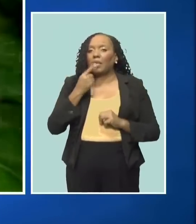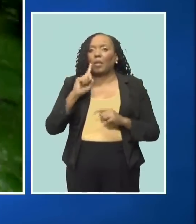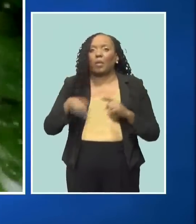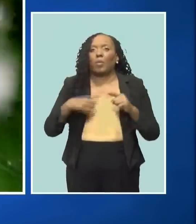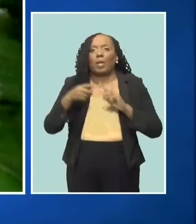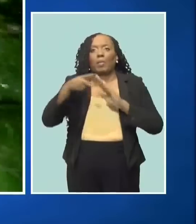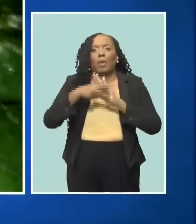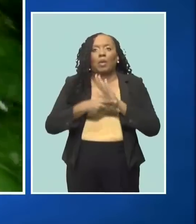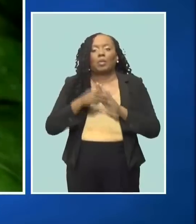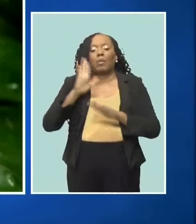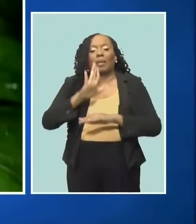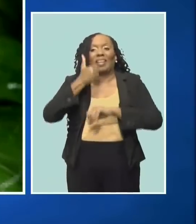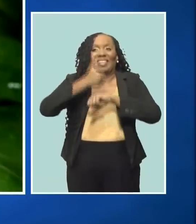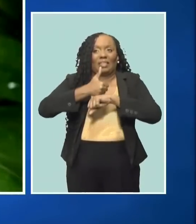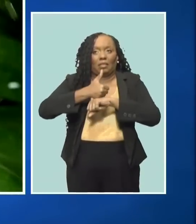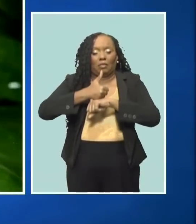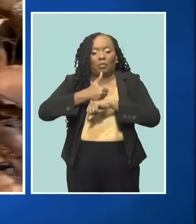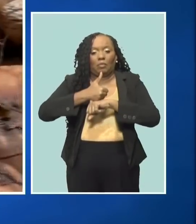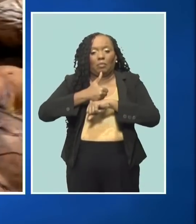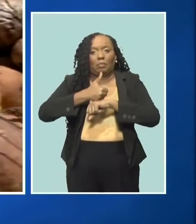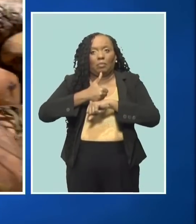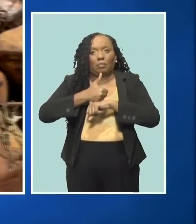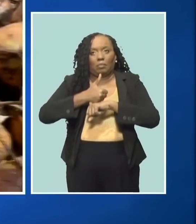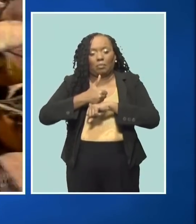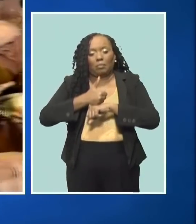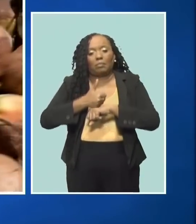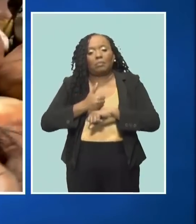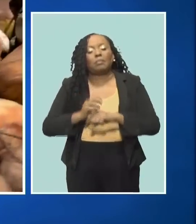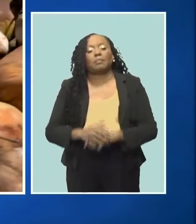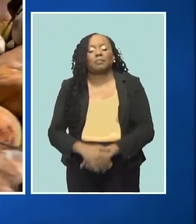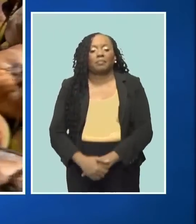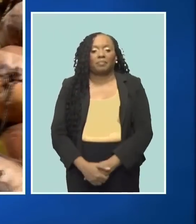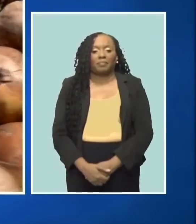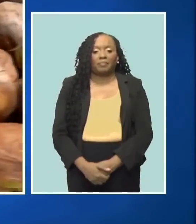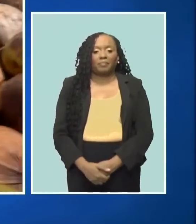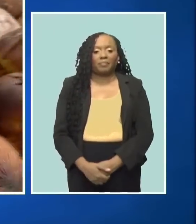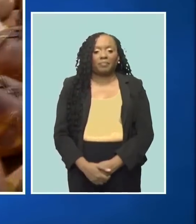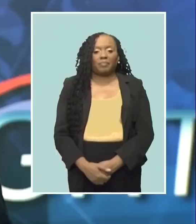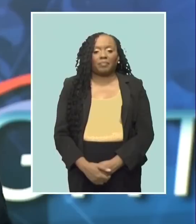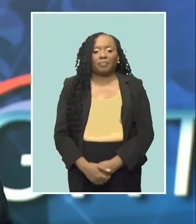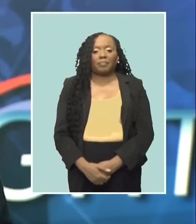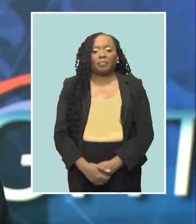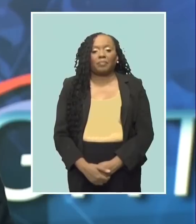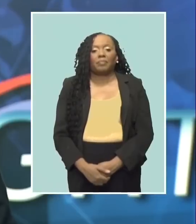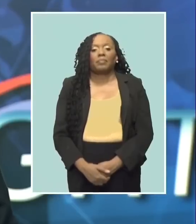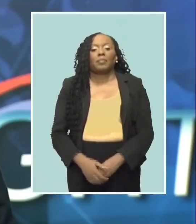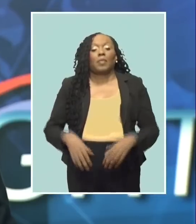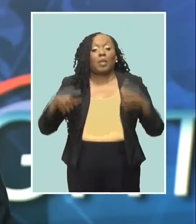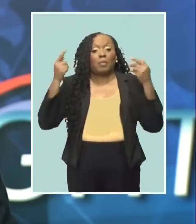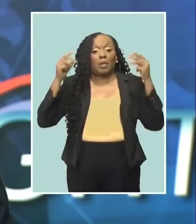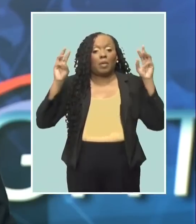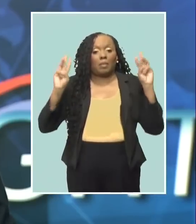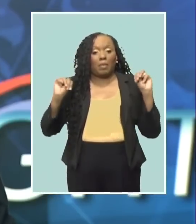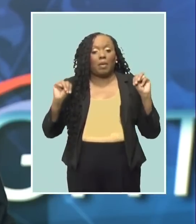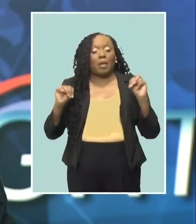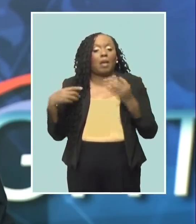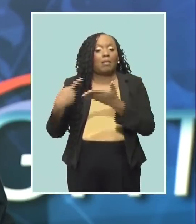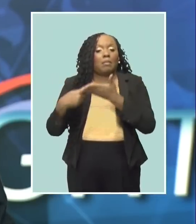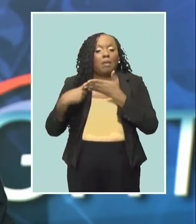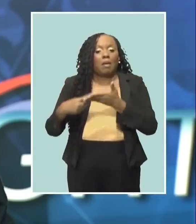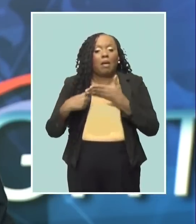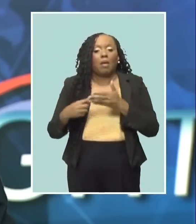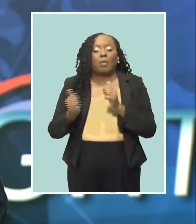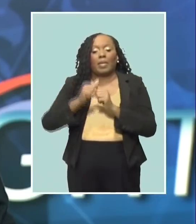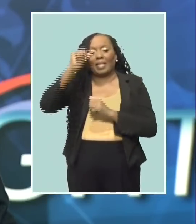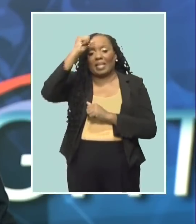coconut industry will be introduced. Anesta Henry, CBC News. Anesta, thank you. Barbados Prime Minister